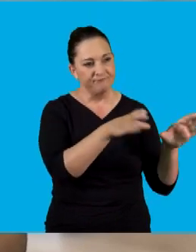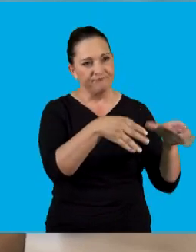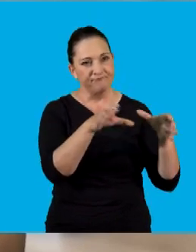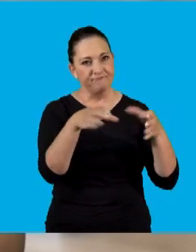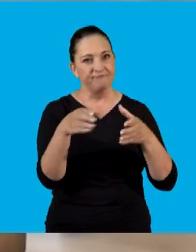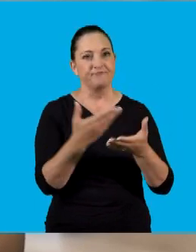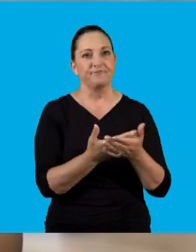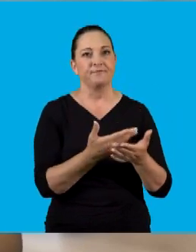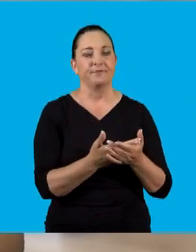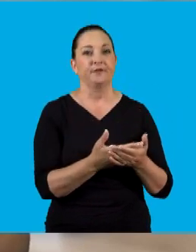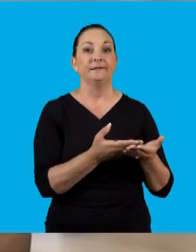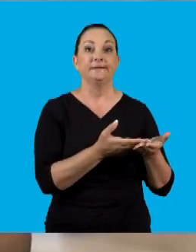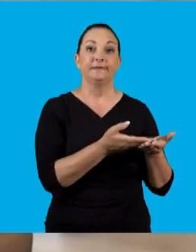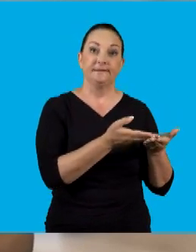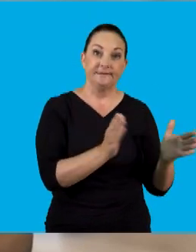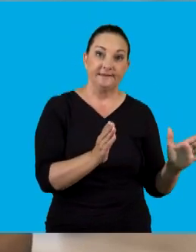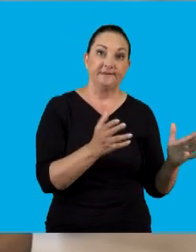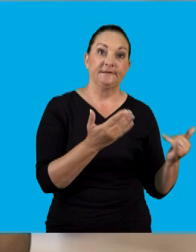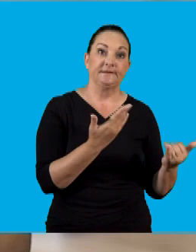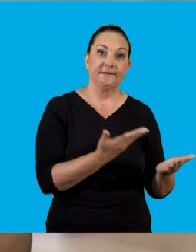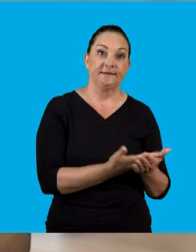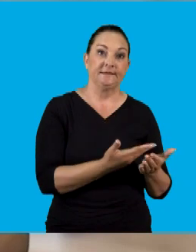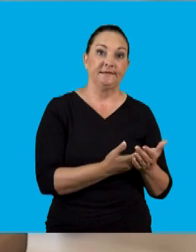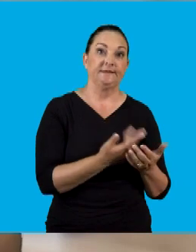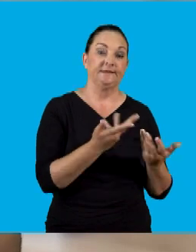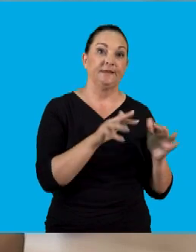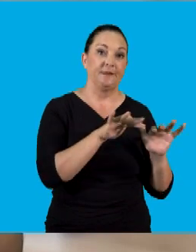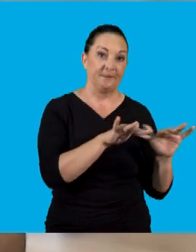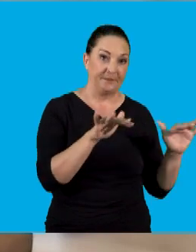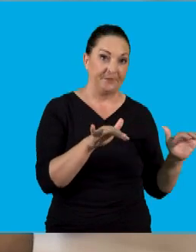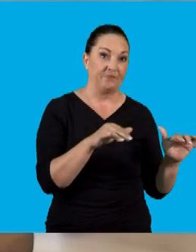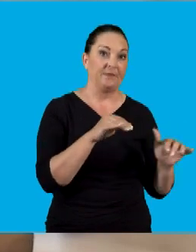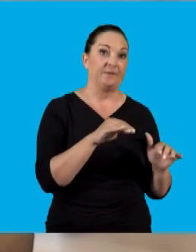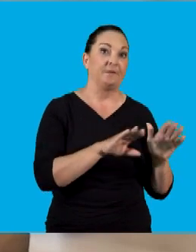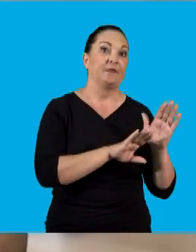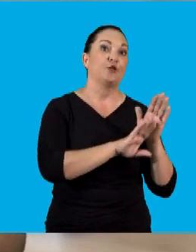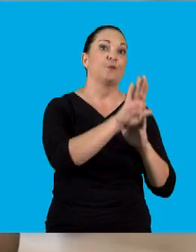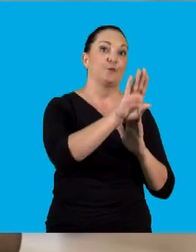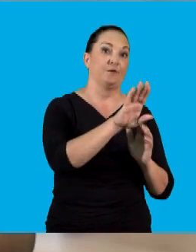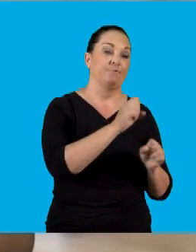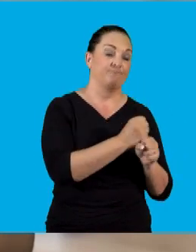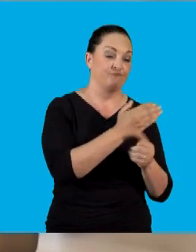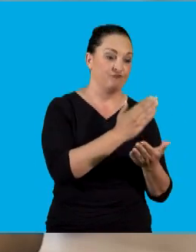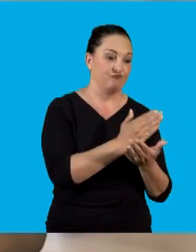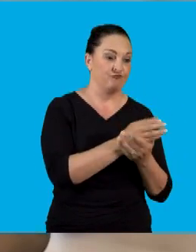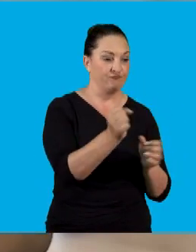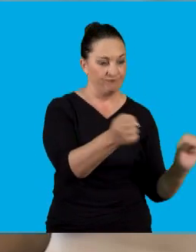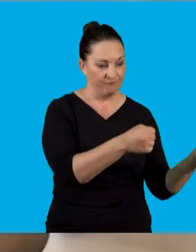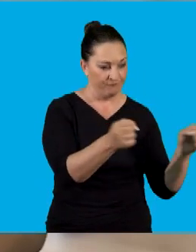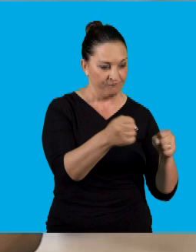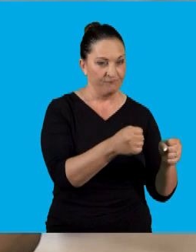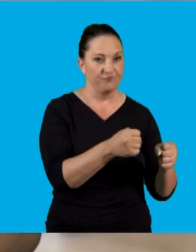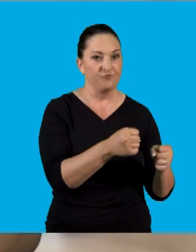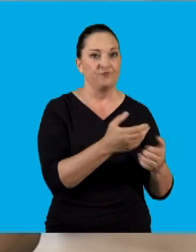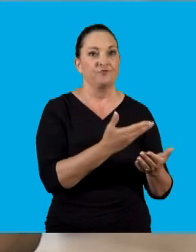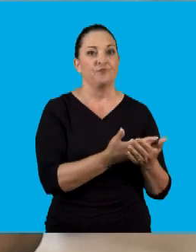means to ensure that the general standard of living of the people is being improved by making sure that he employs each